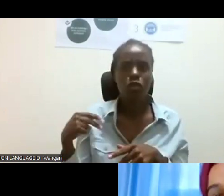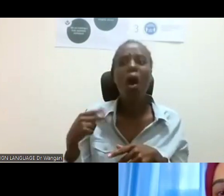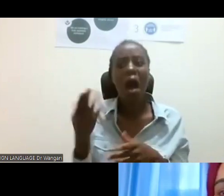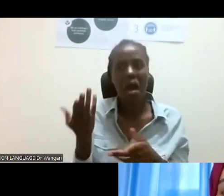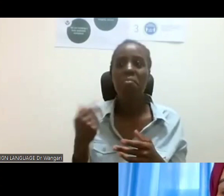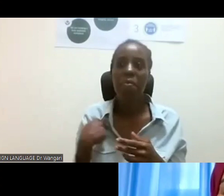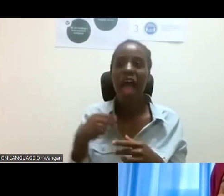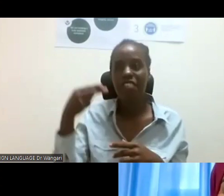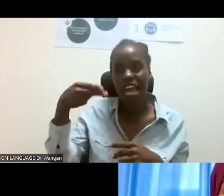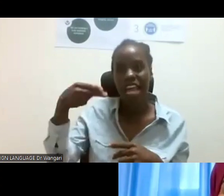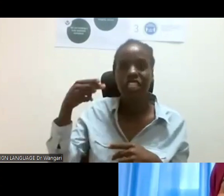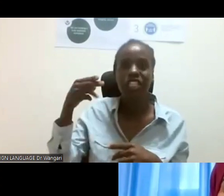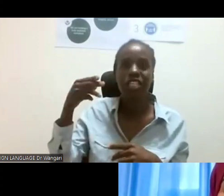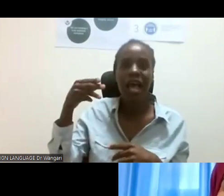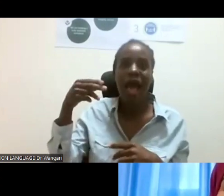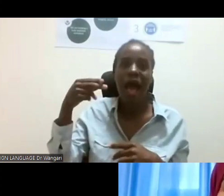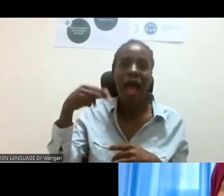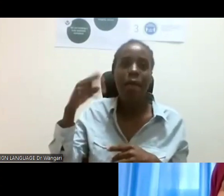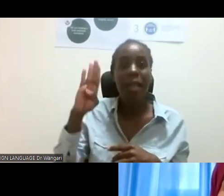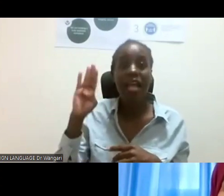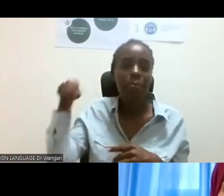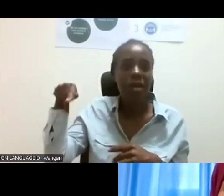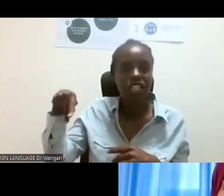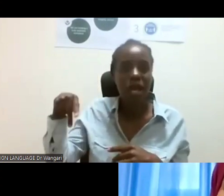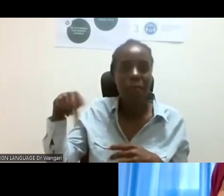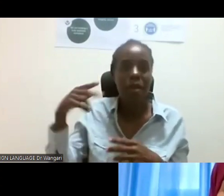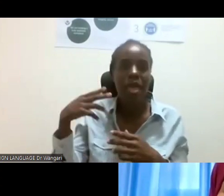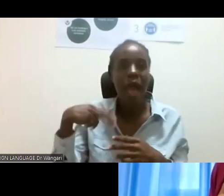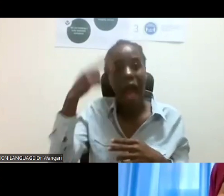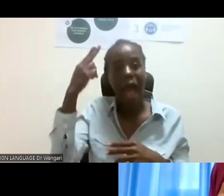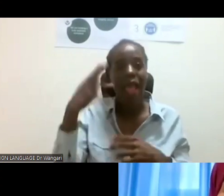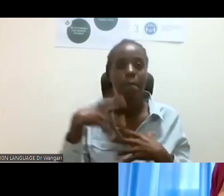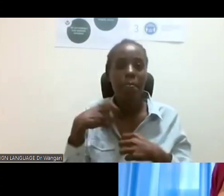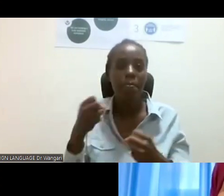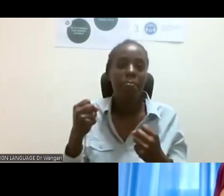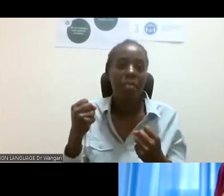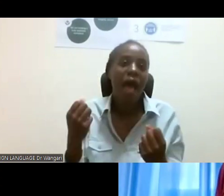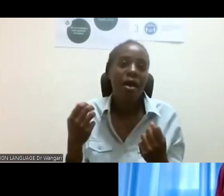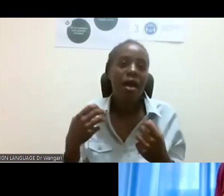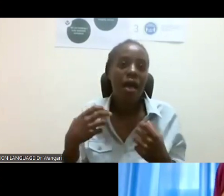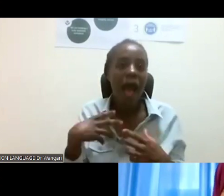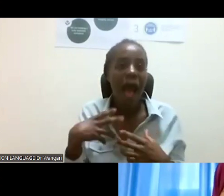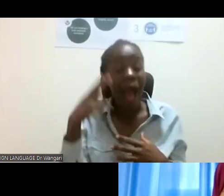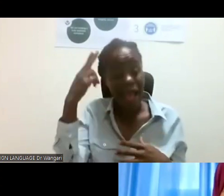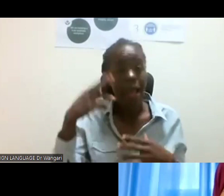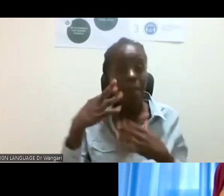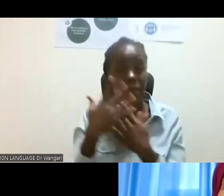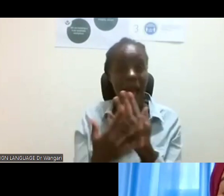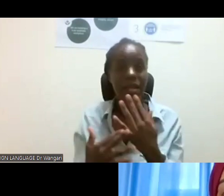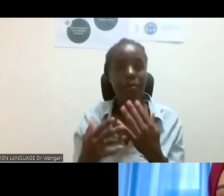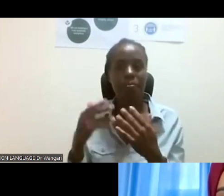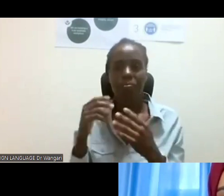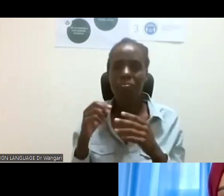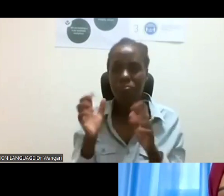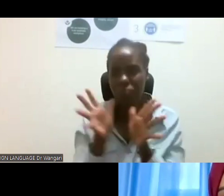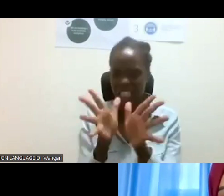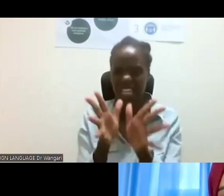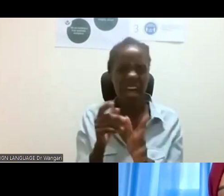an FGM. So I think healthcare workers are not a big